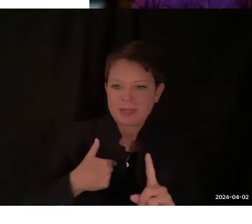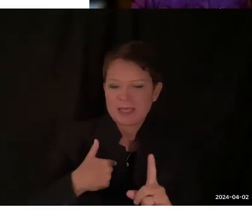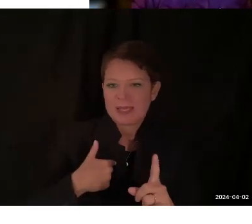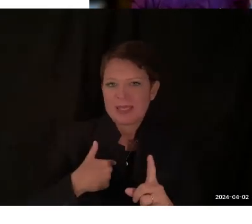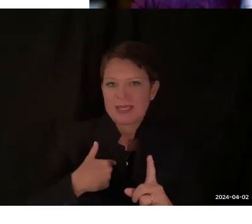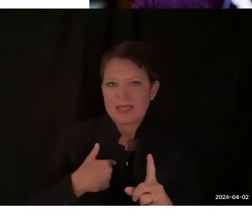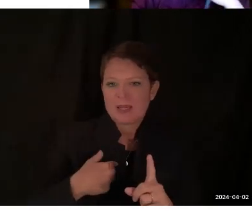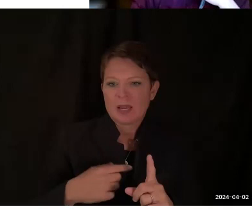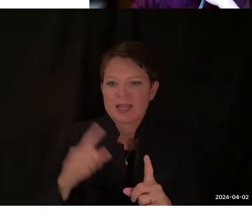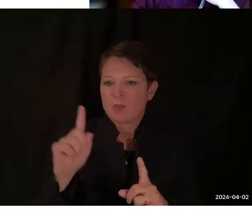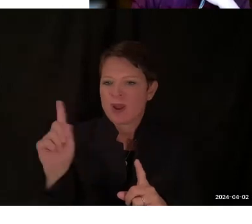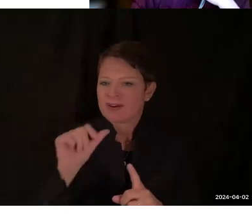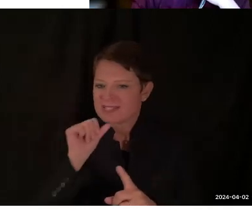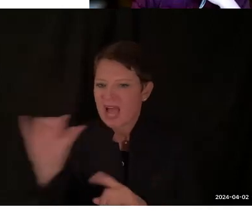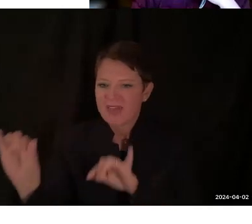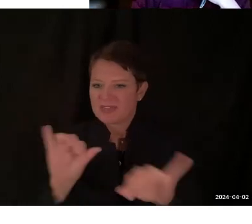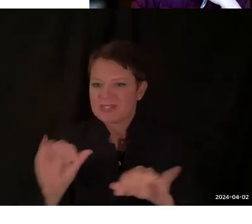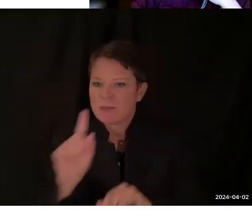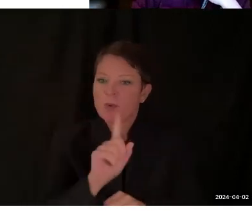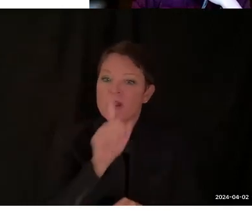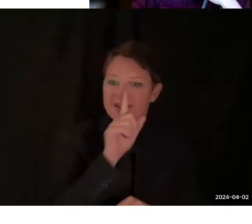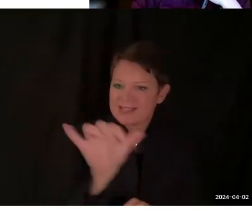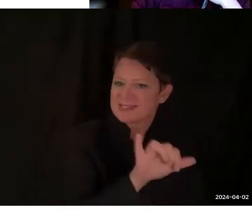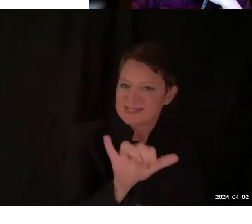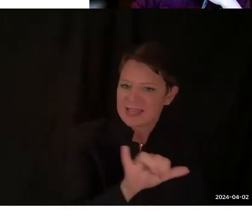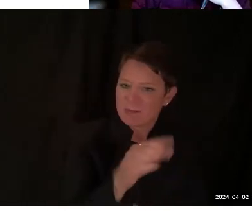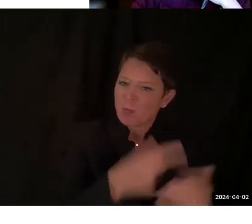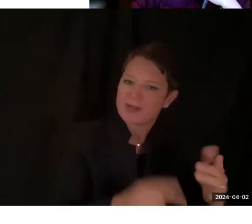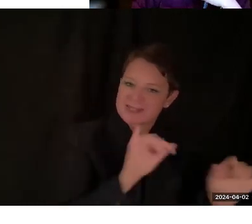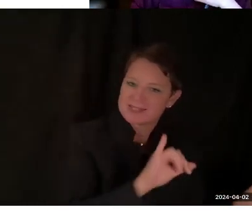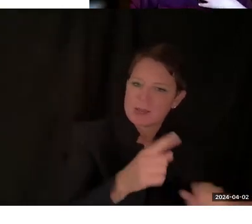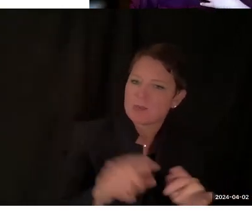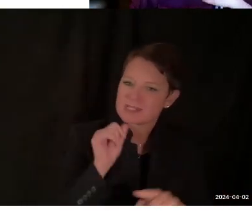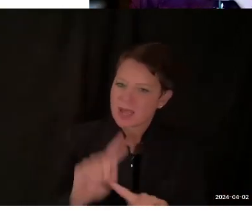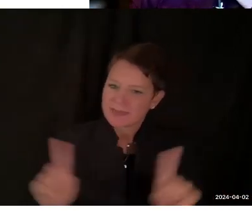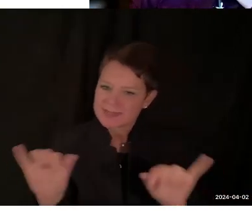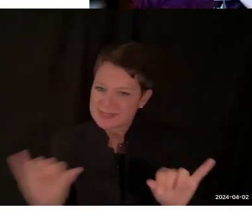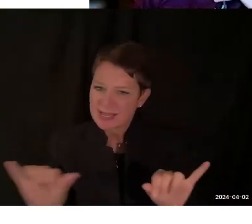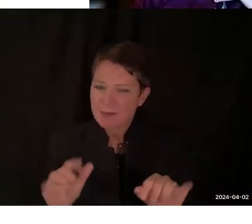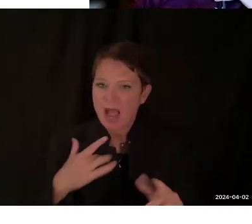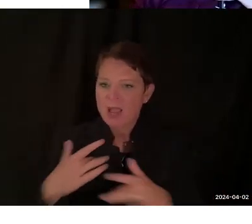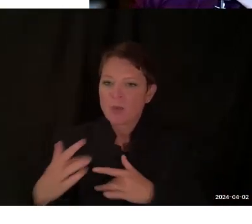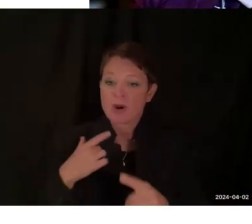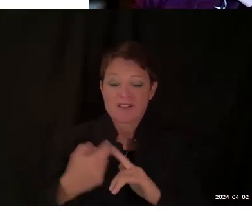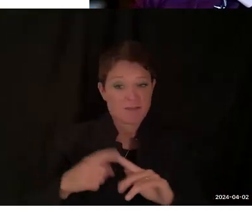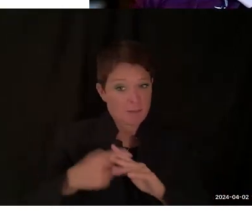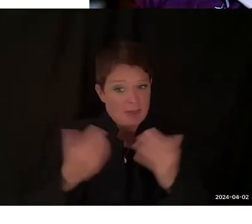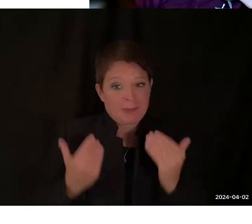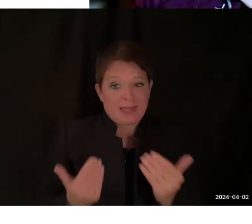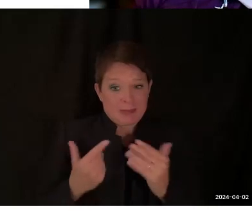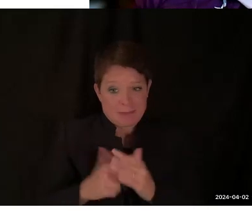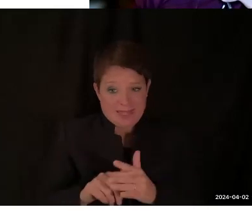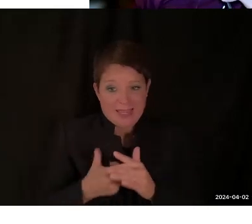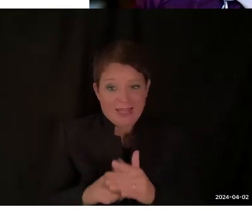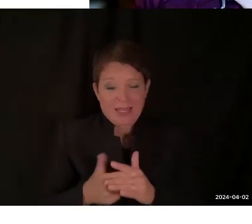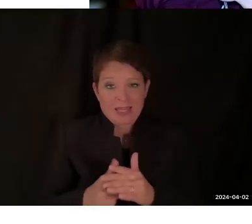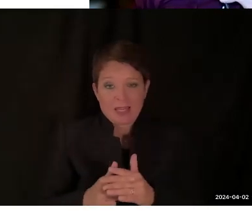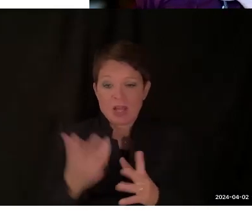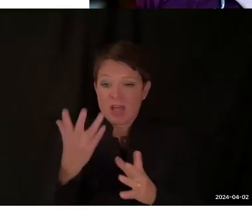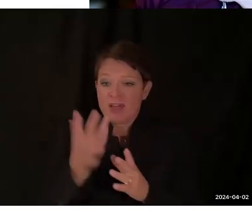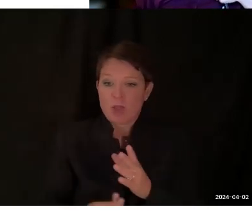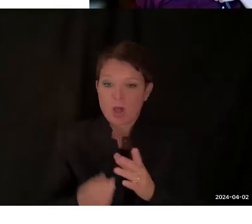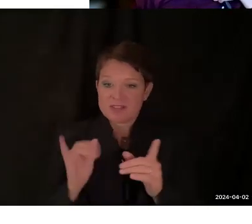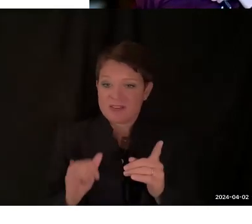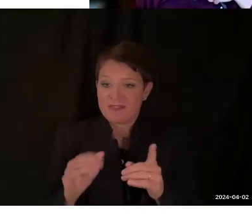where it's not the same and where it is the same. I worry from the get-go that the loss of